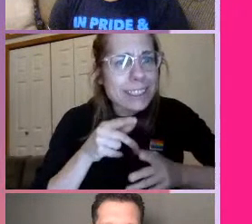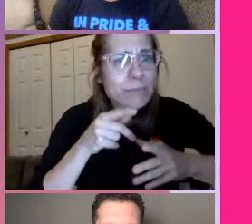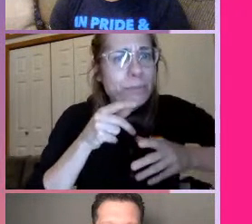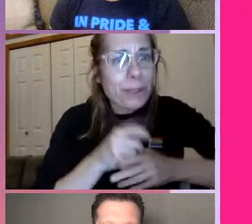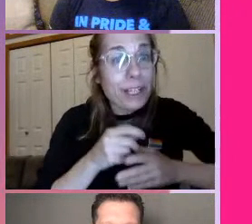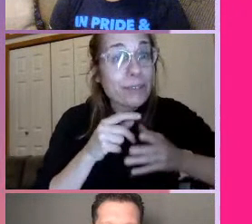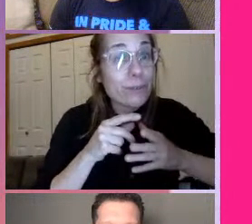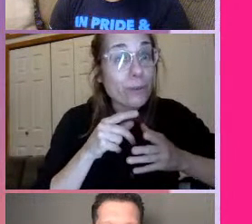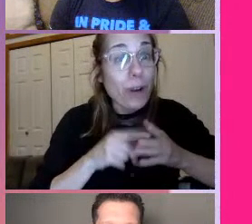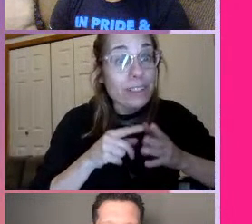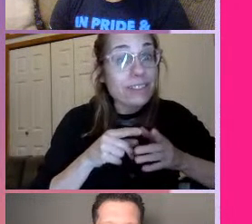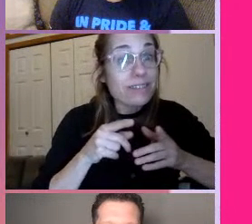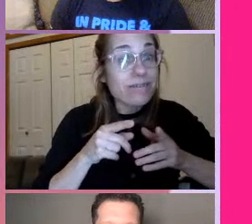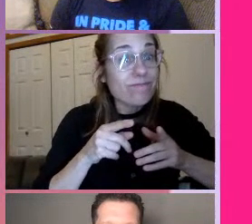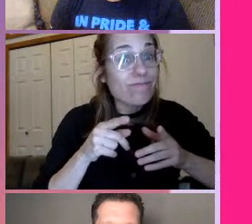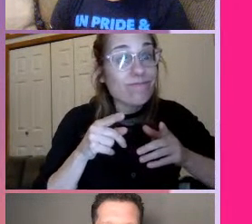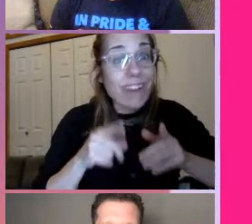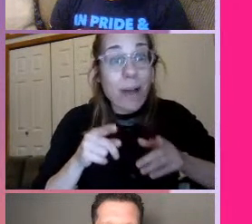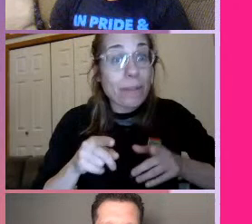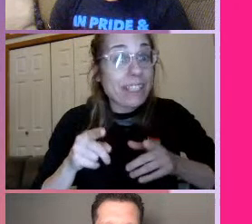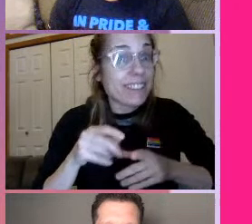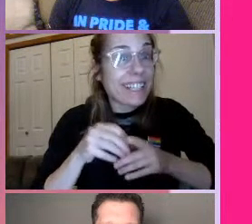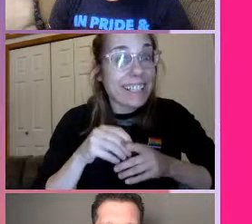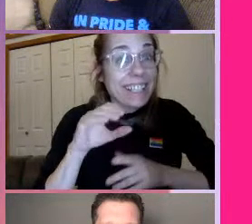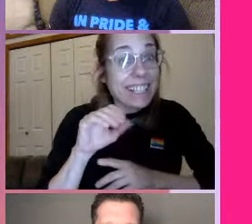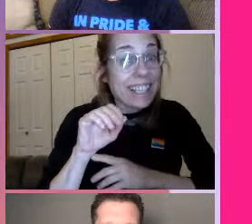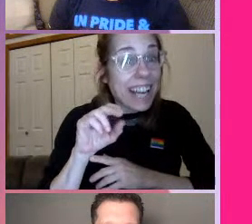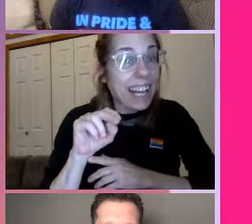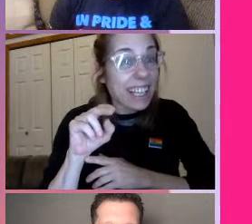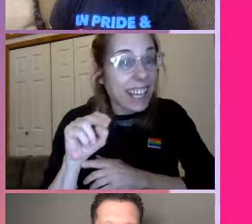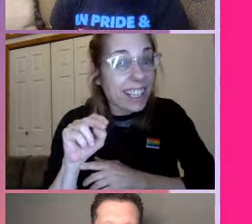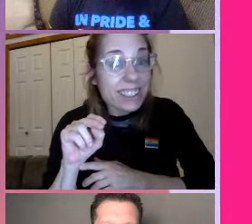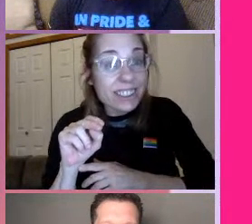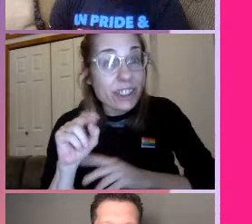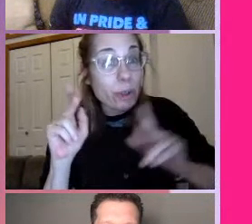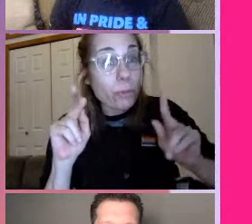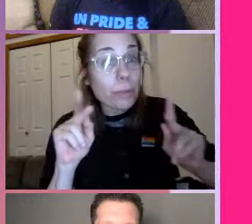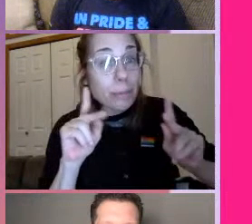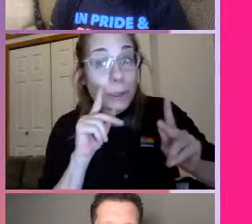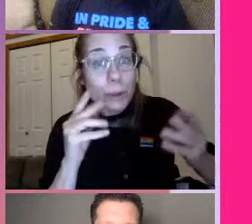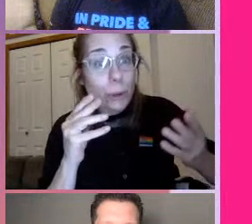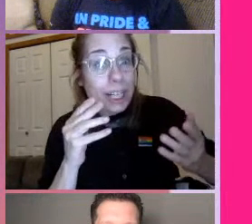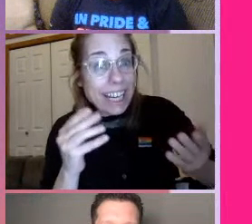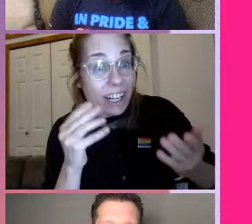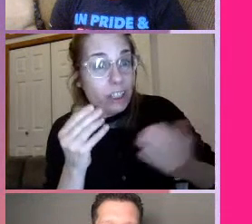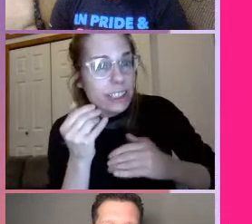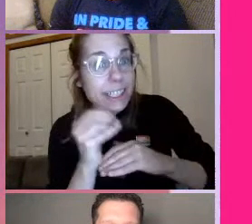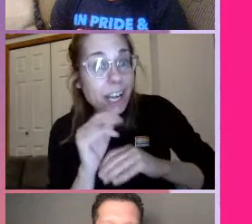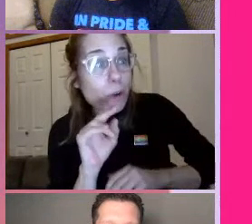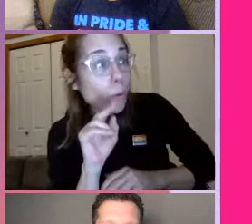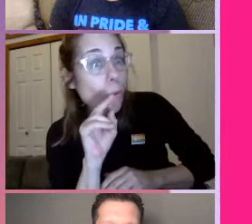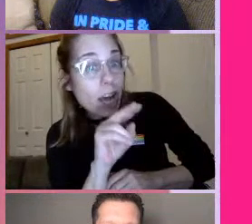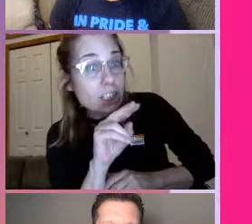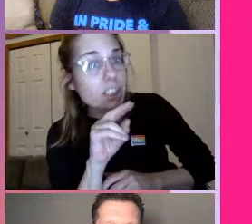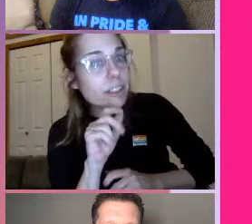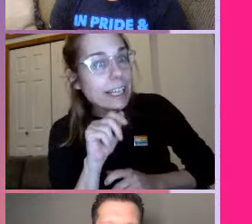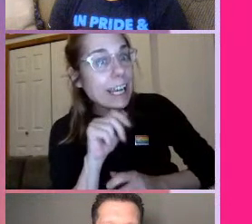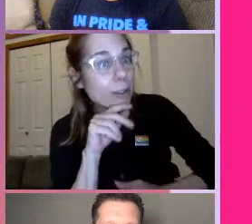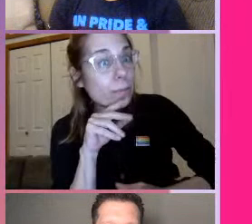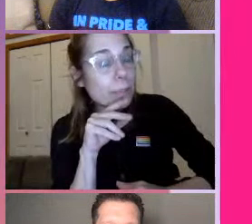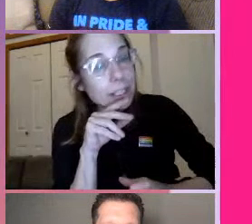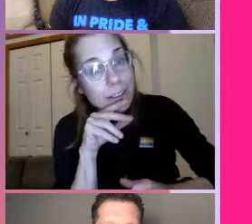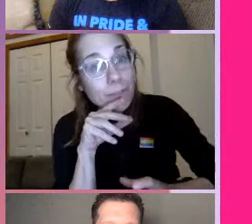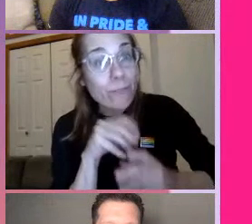that folks who are attending tonight can be a part of. Let's hop to the next slide, please.